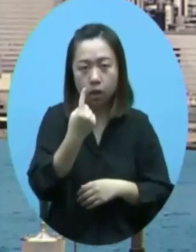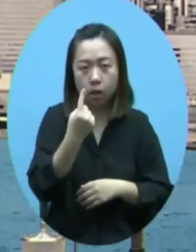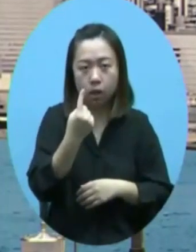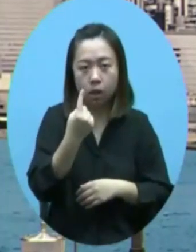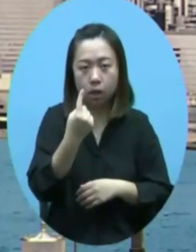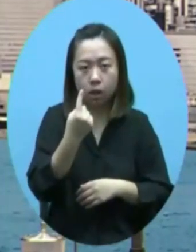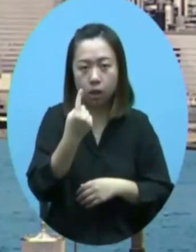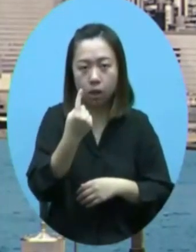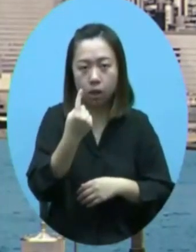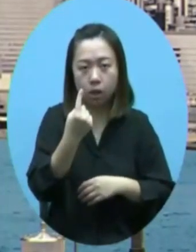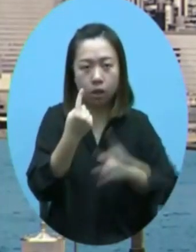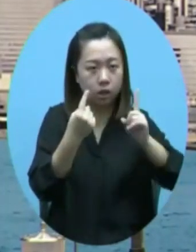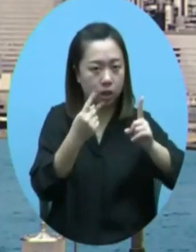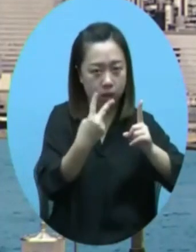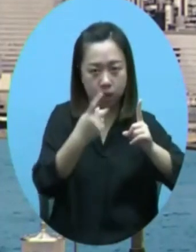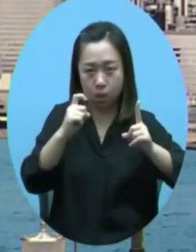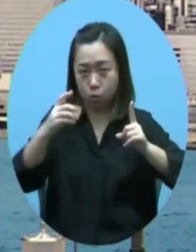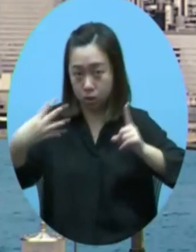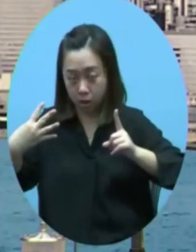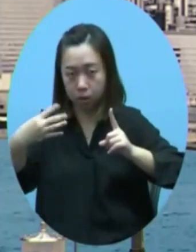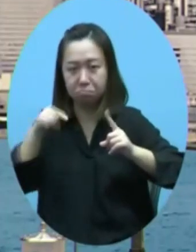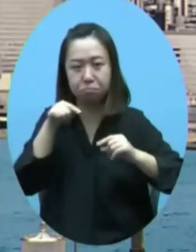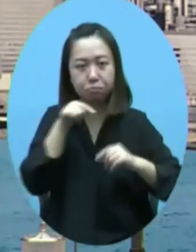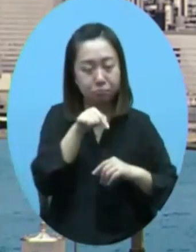We had one case,